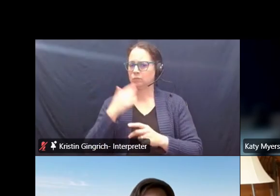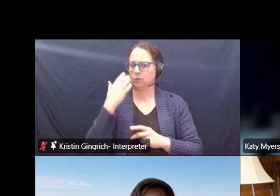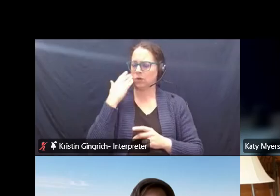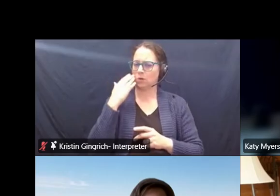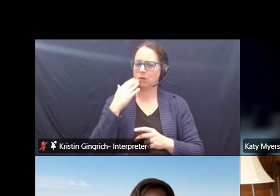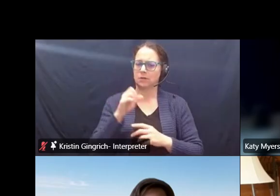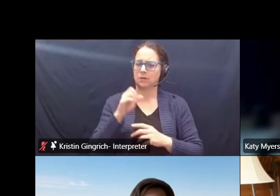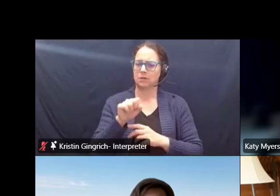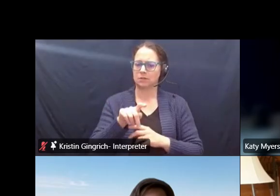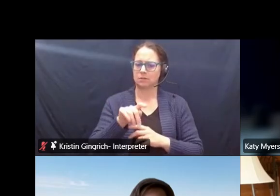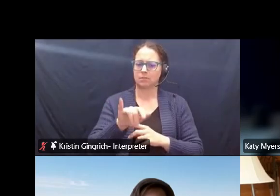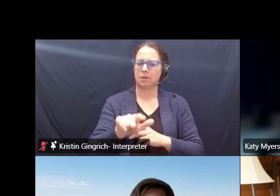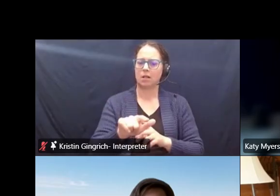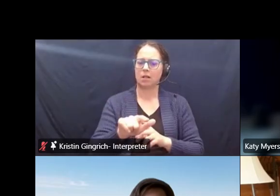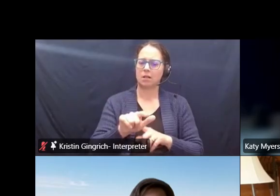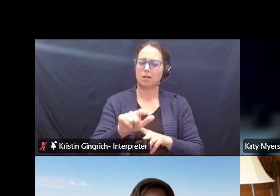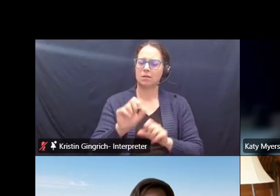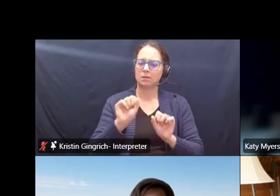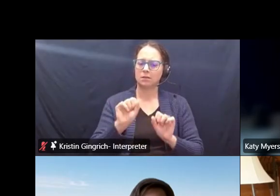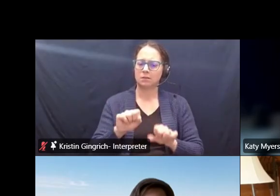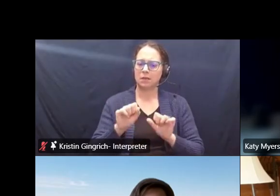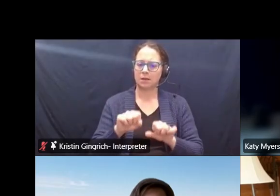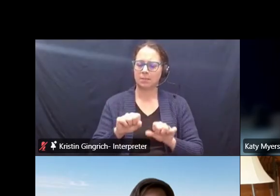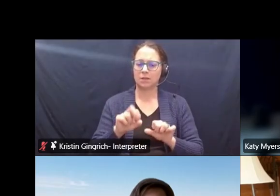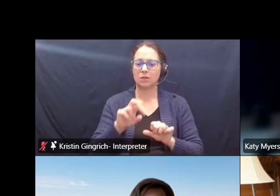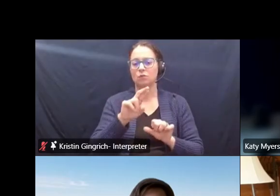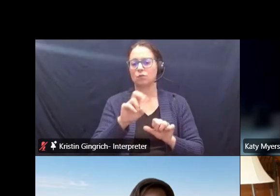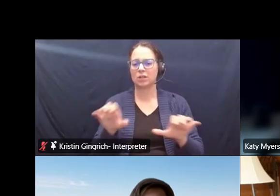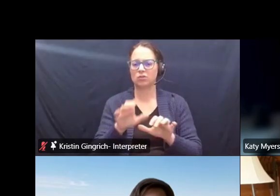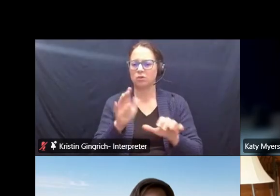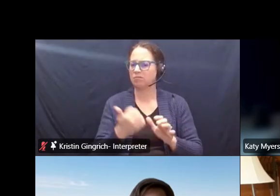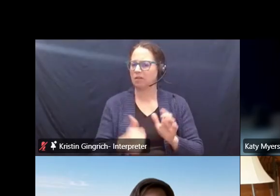can be redone at any time.